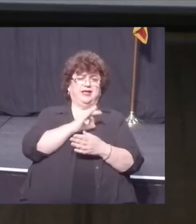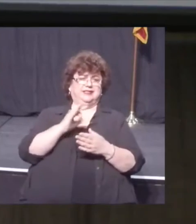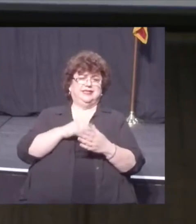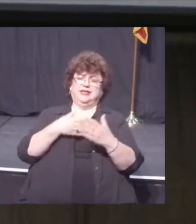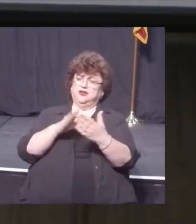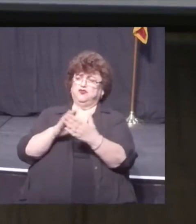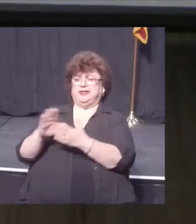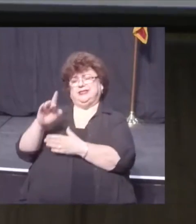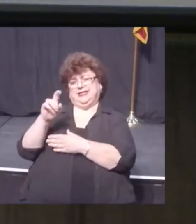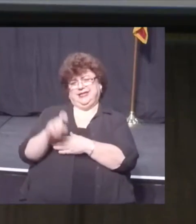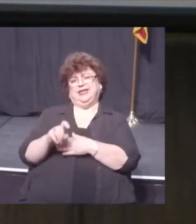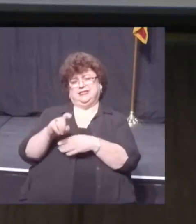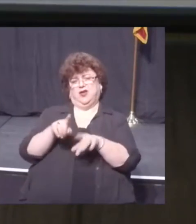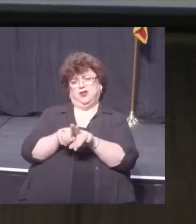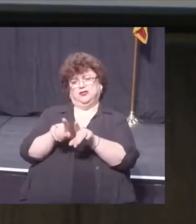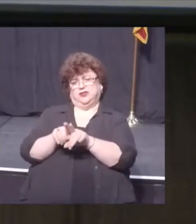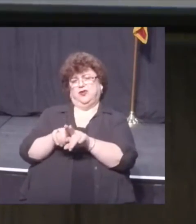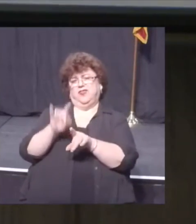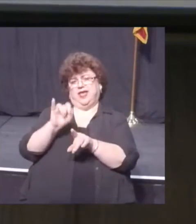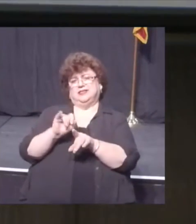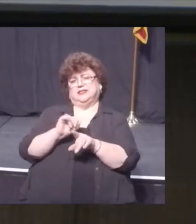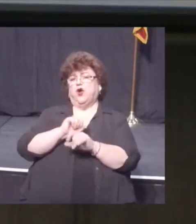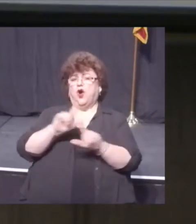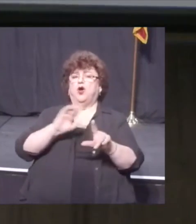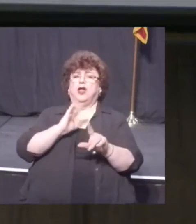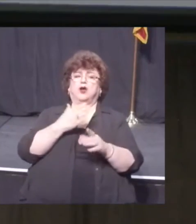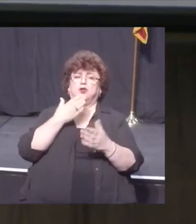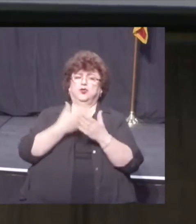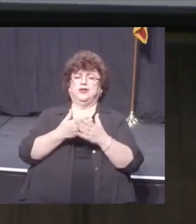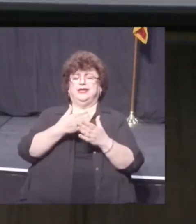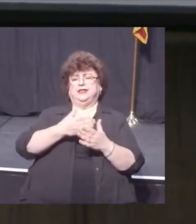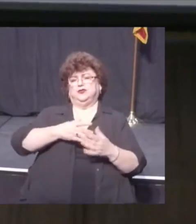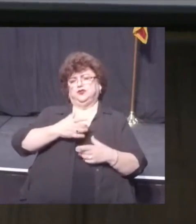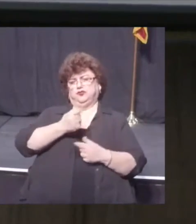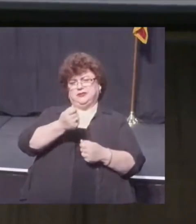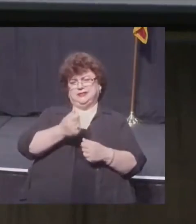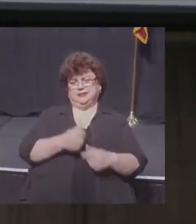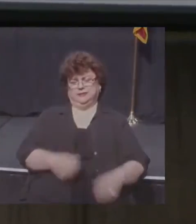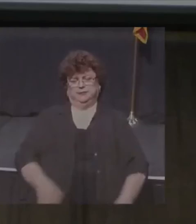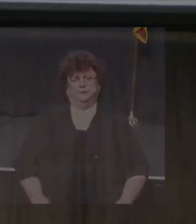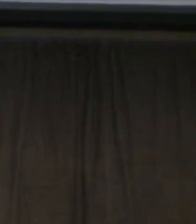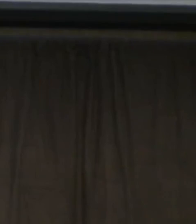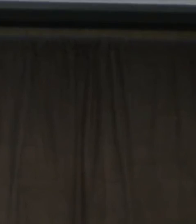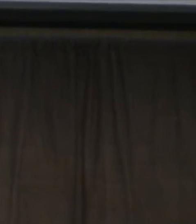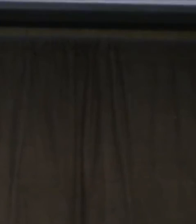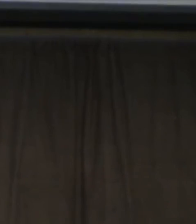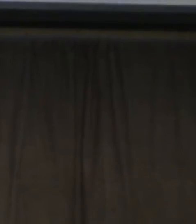well. That's in all of our interest. Thank you all for joining us here today.